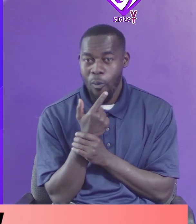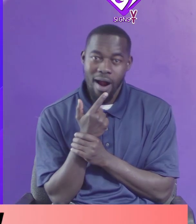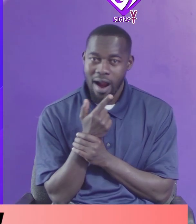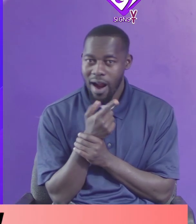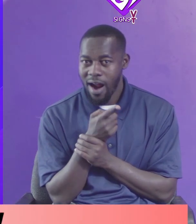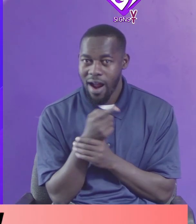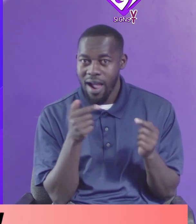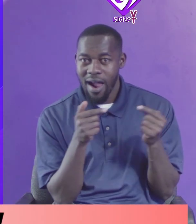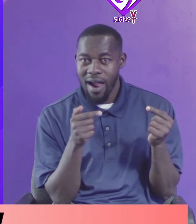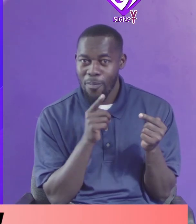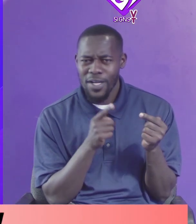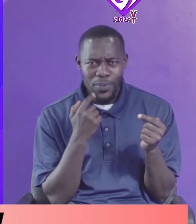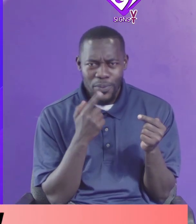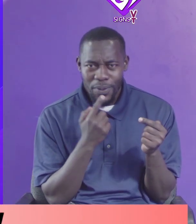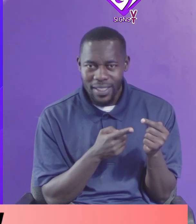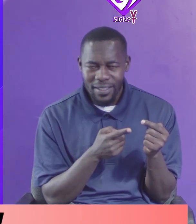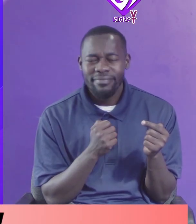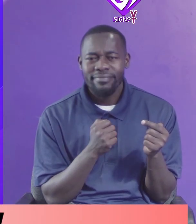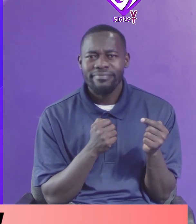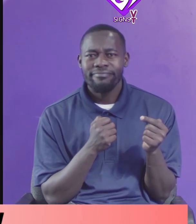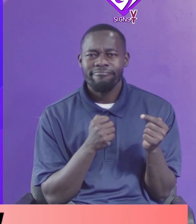their winning ways? Yeah, I feel like